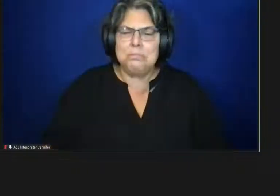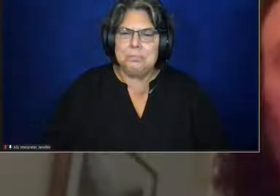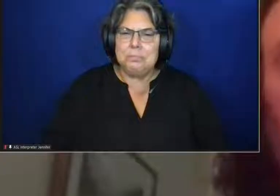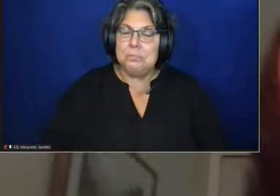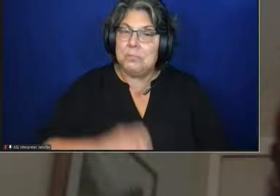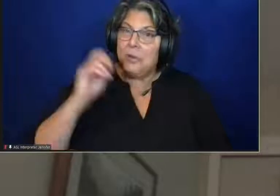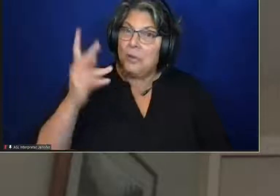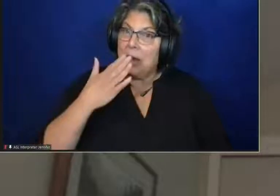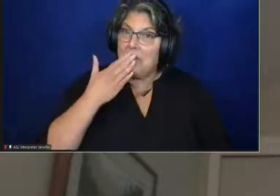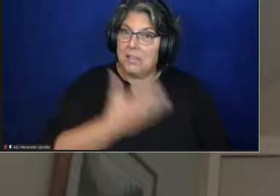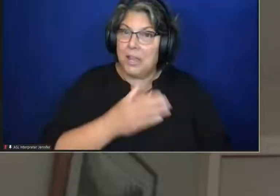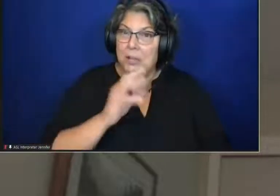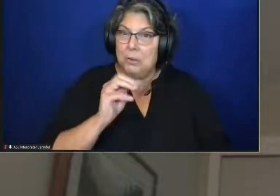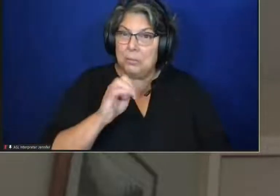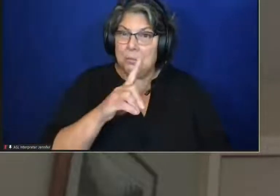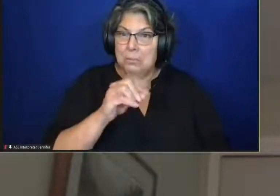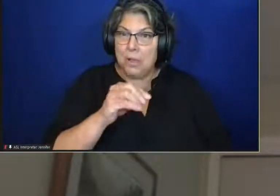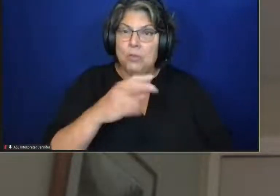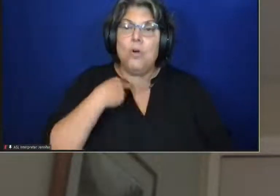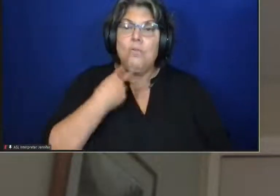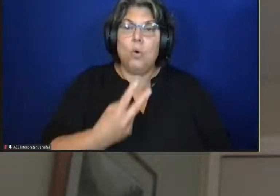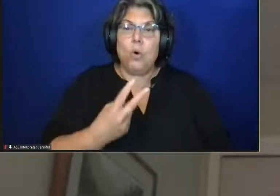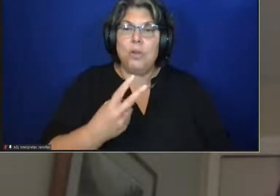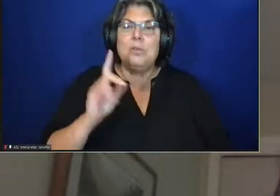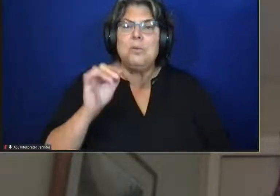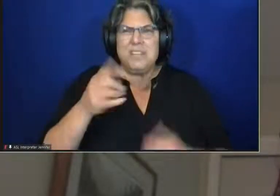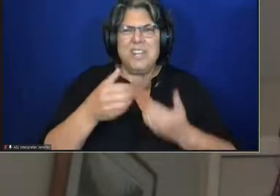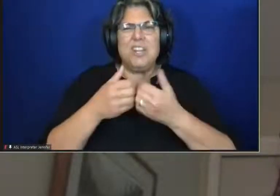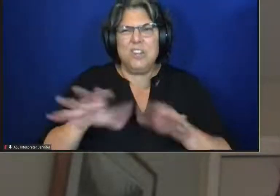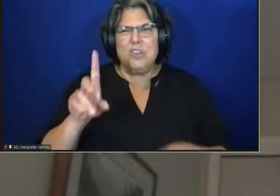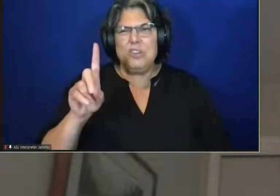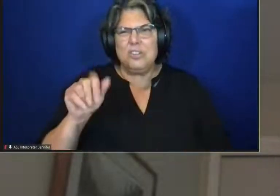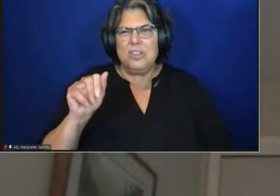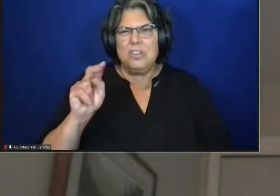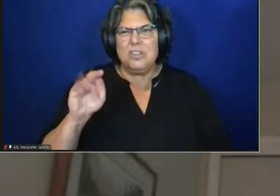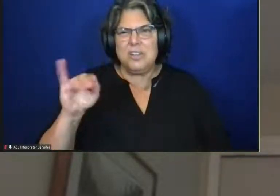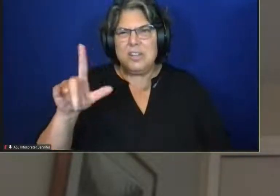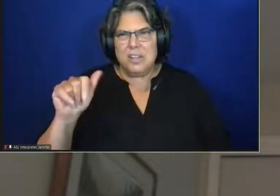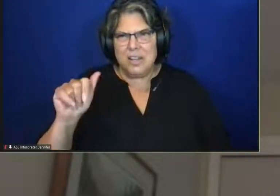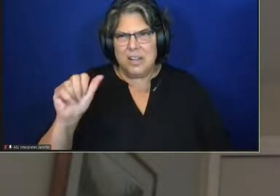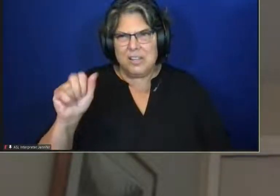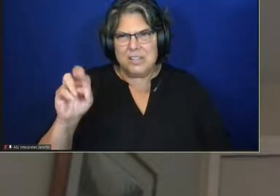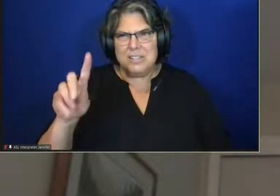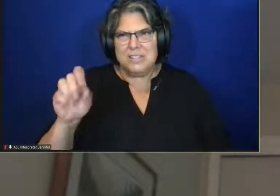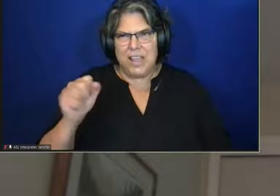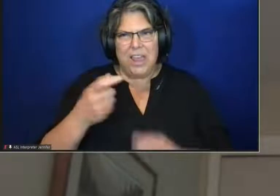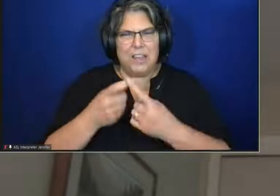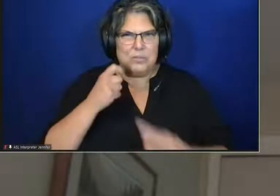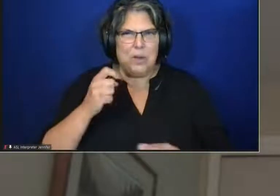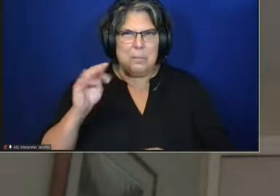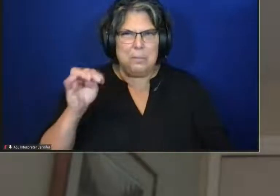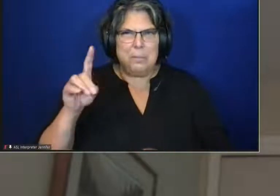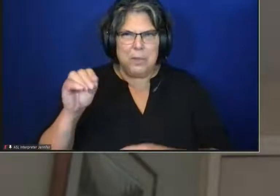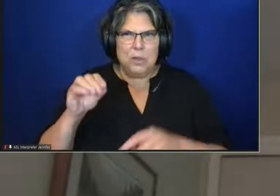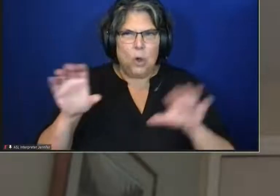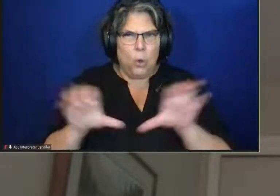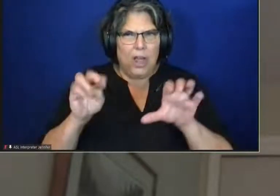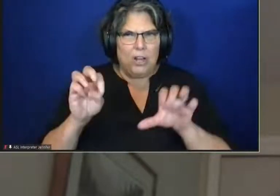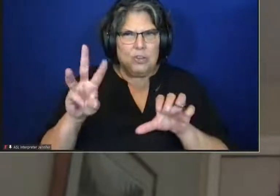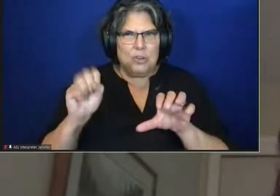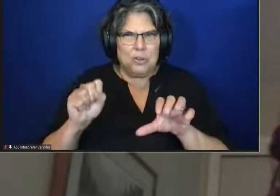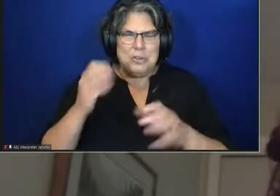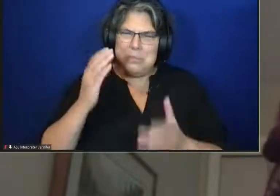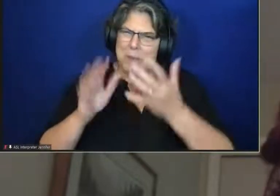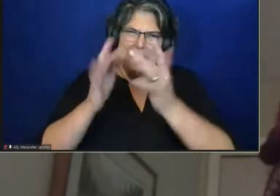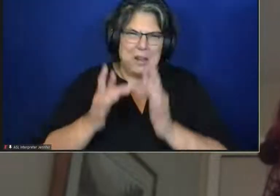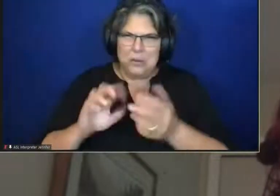Okay, thank you, Mendocino Voice. It looks like we did lose Danoa Sands with Mendocino Action News. Maybe the internet issues did get the best of her,